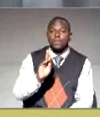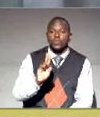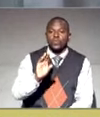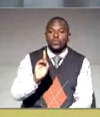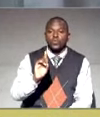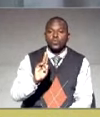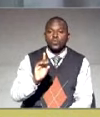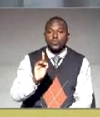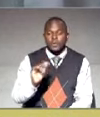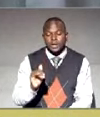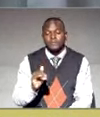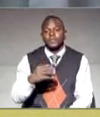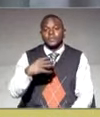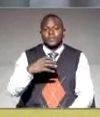Development